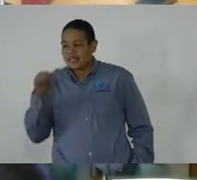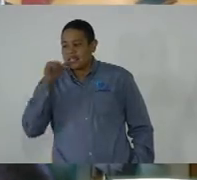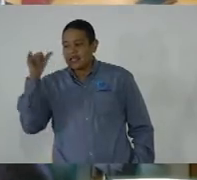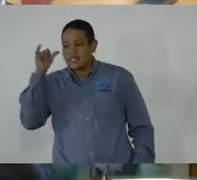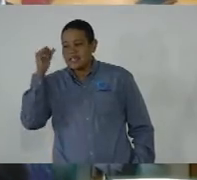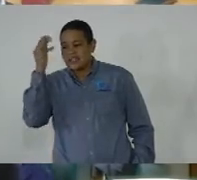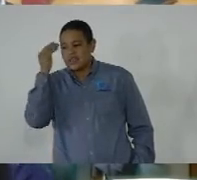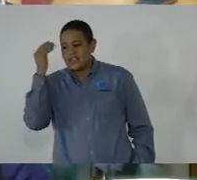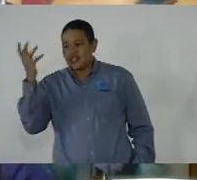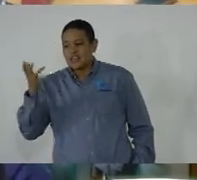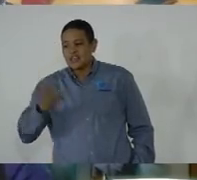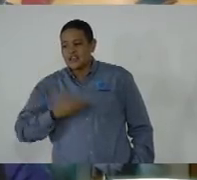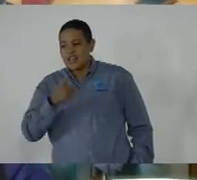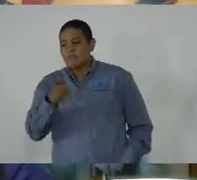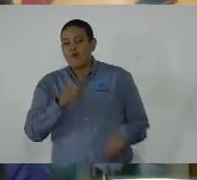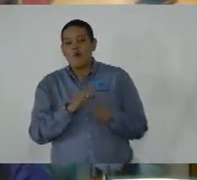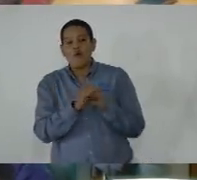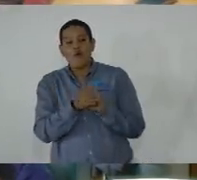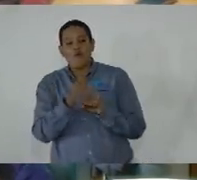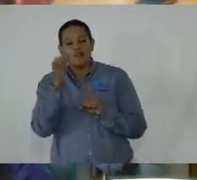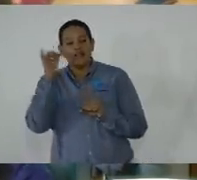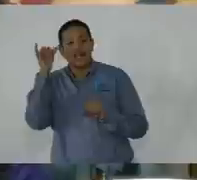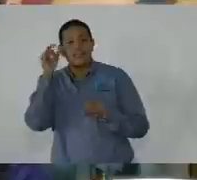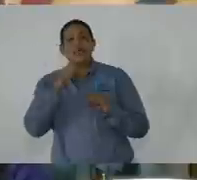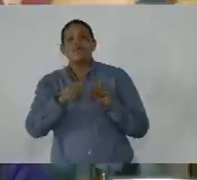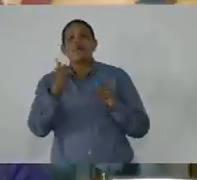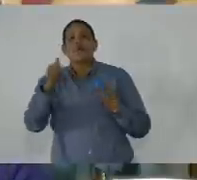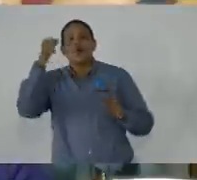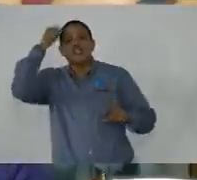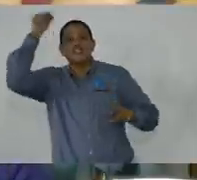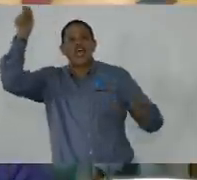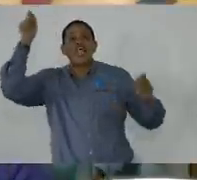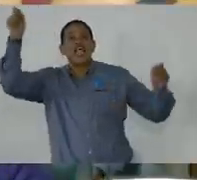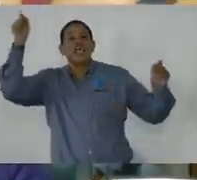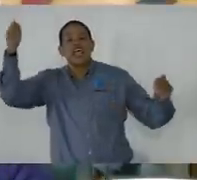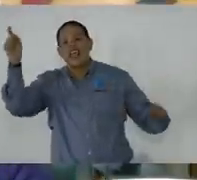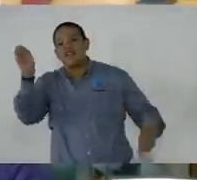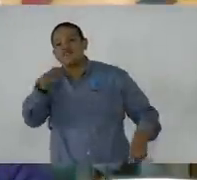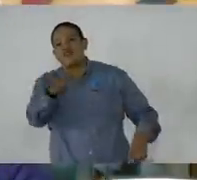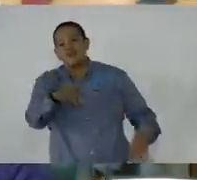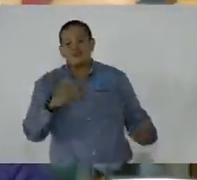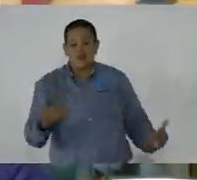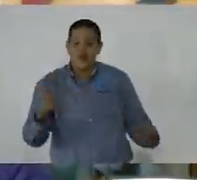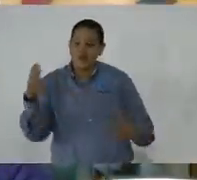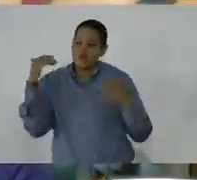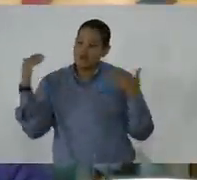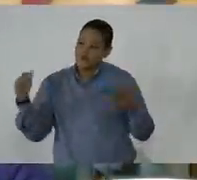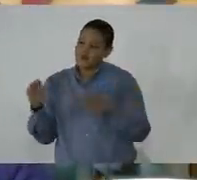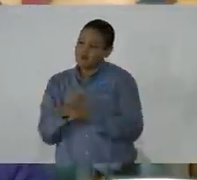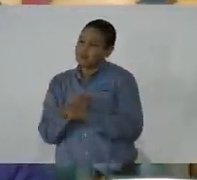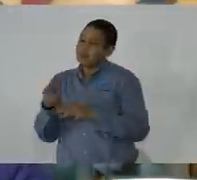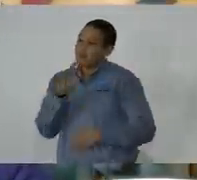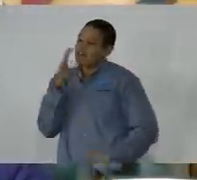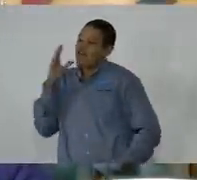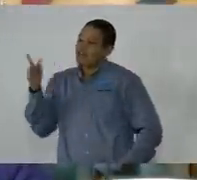So, Madam Speaker, I beg to move now that the Minister of Agriculture,